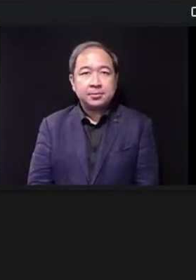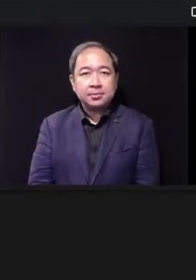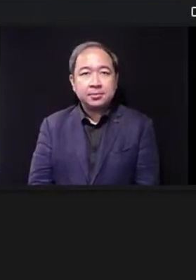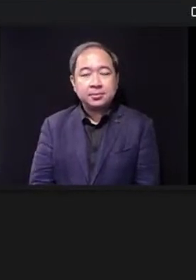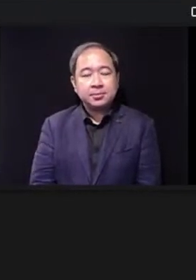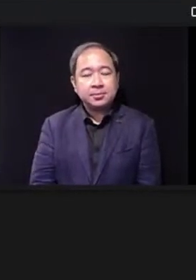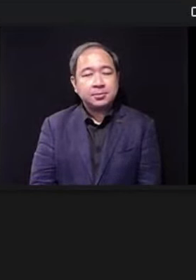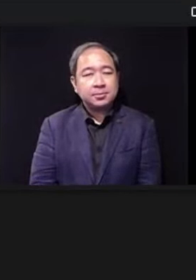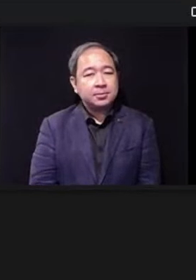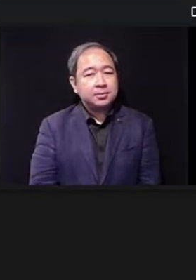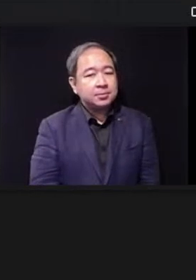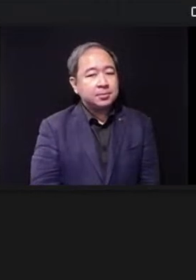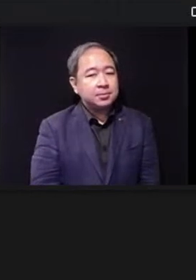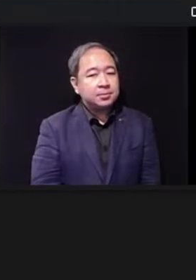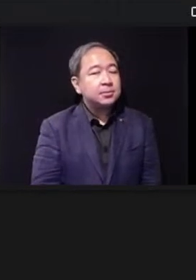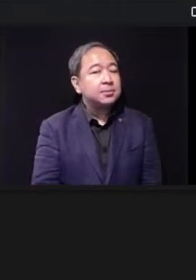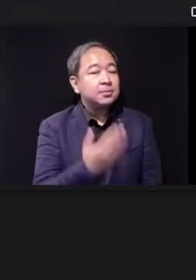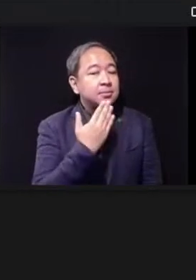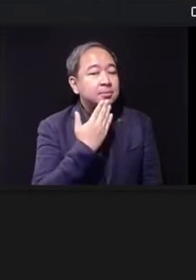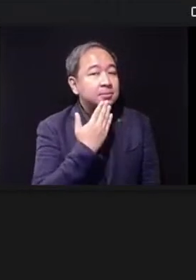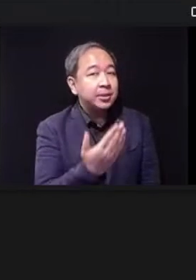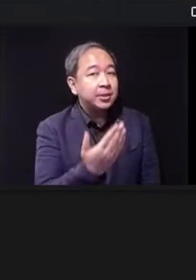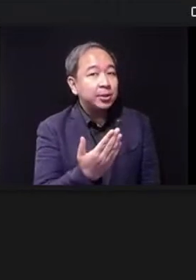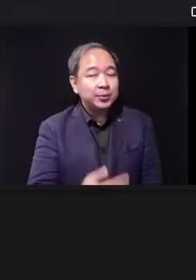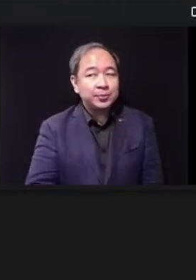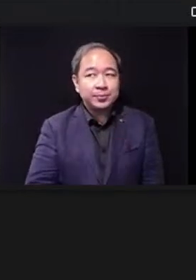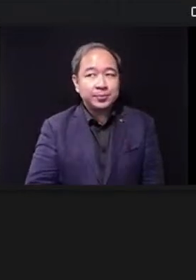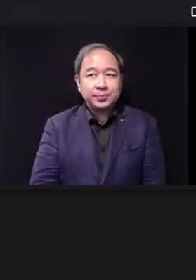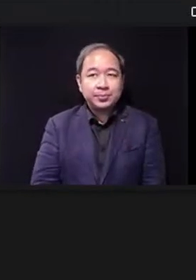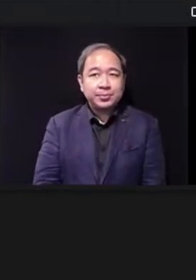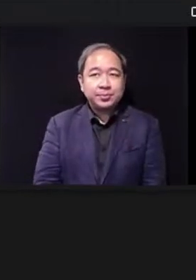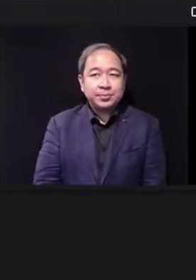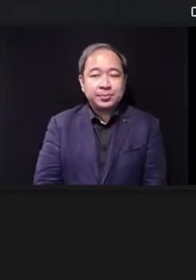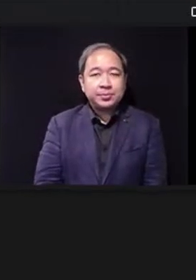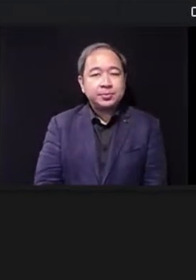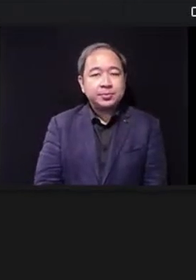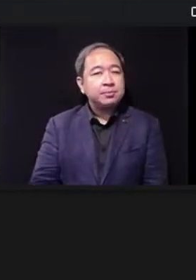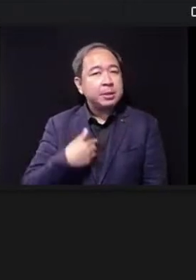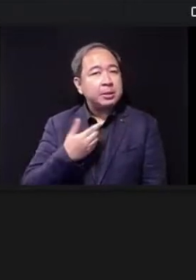Thank you, Madam. I just wanted to change